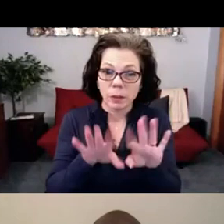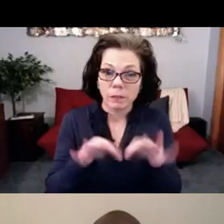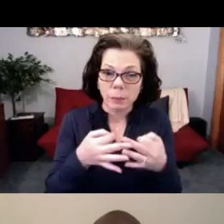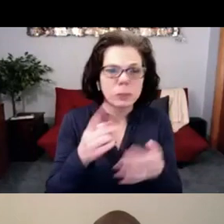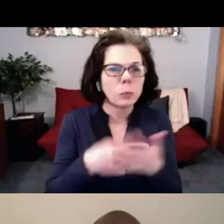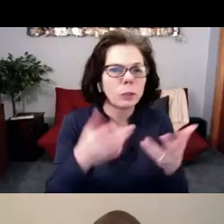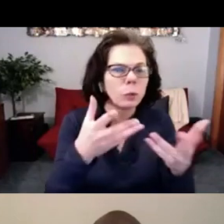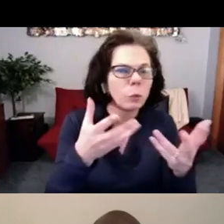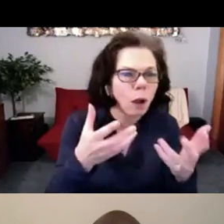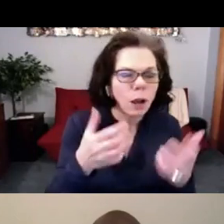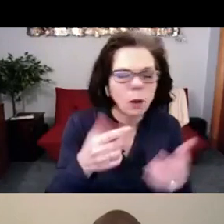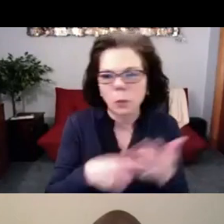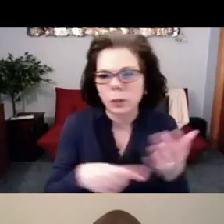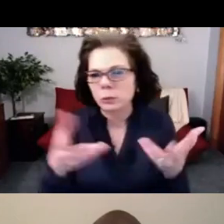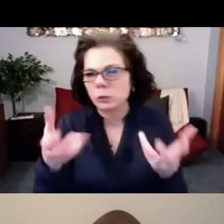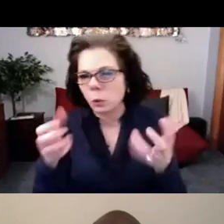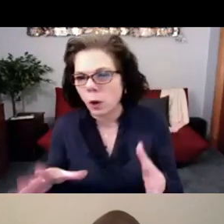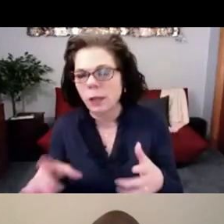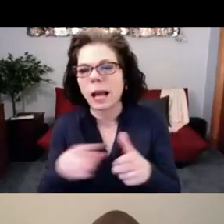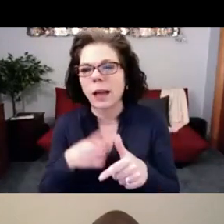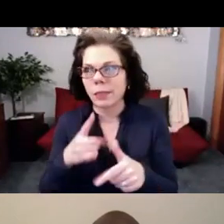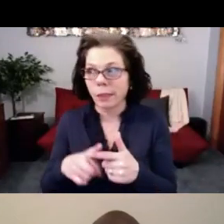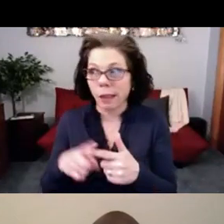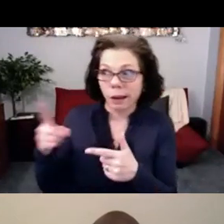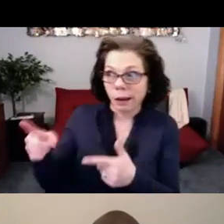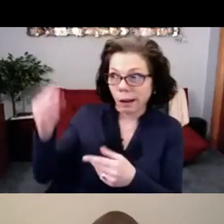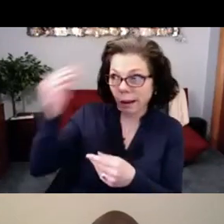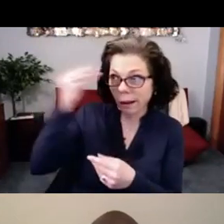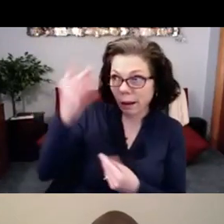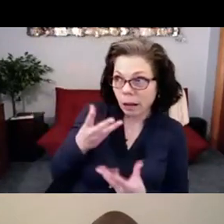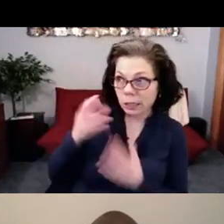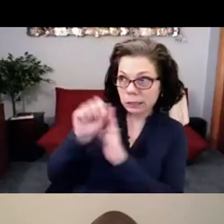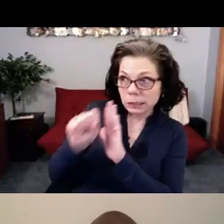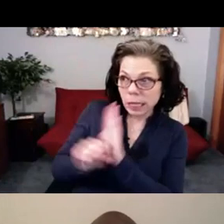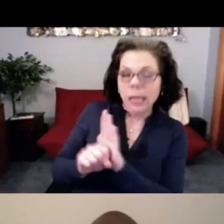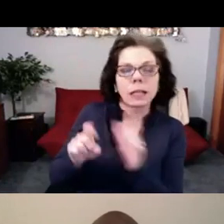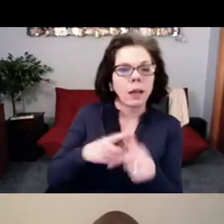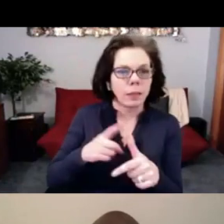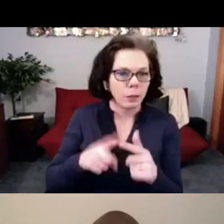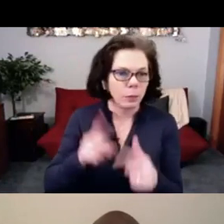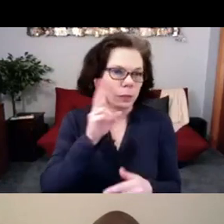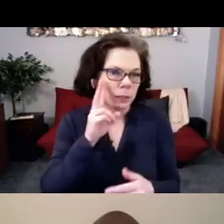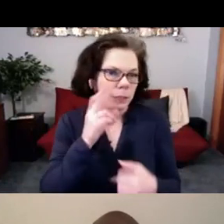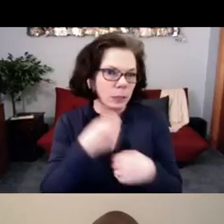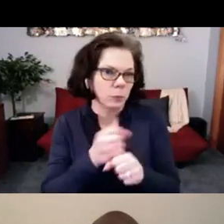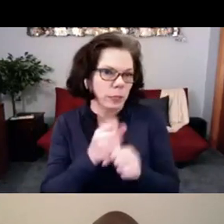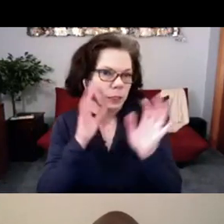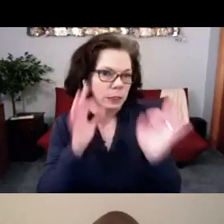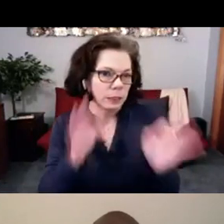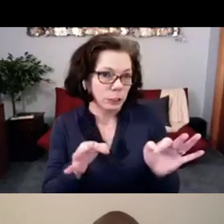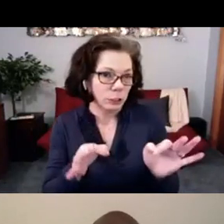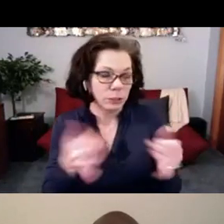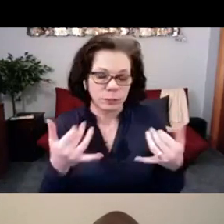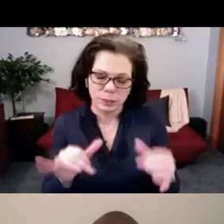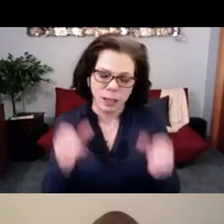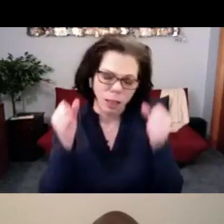desire, the guidance from the state, then we'll work collaboratively with our teachers union and follow the guidance of our school committee. So there's a lot to yet be